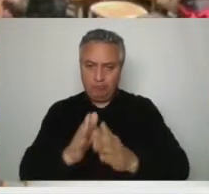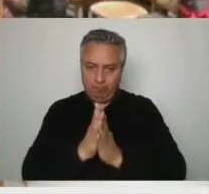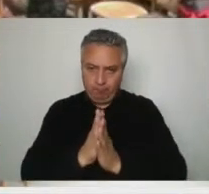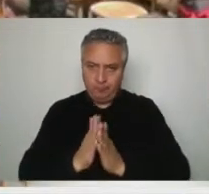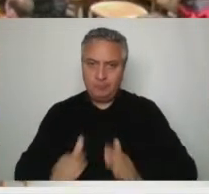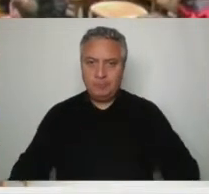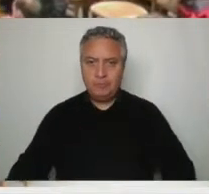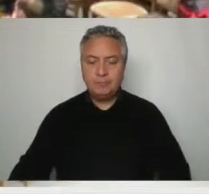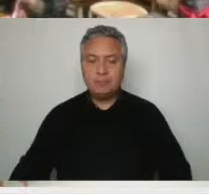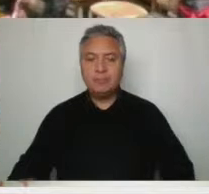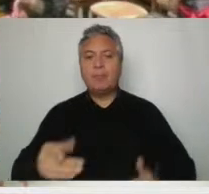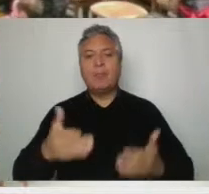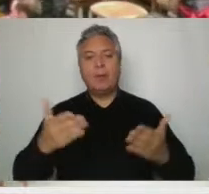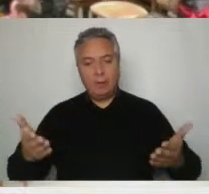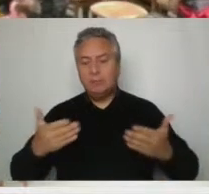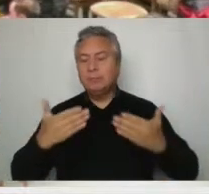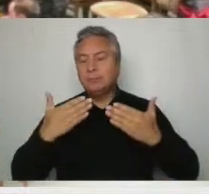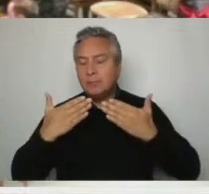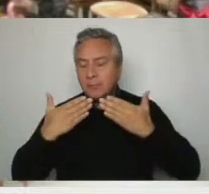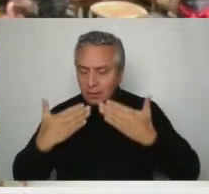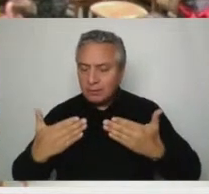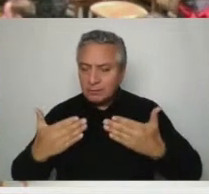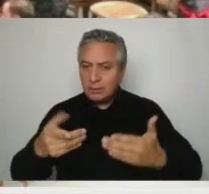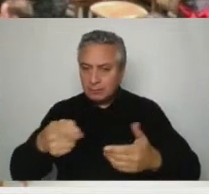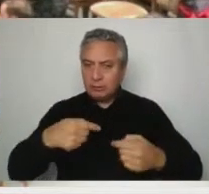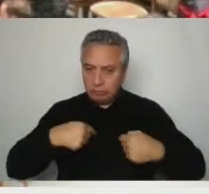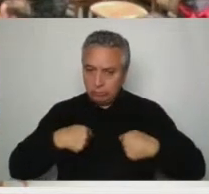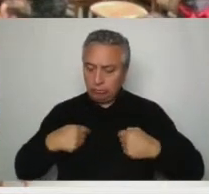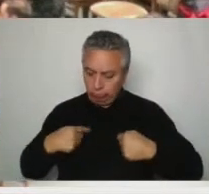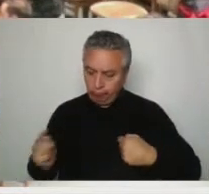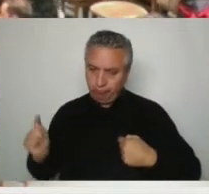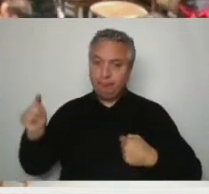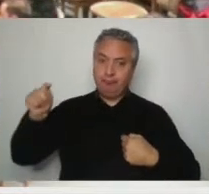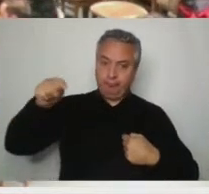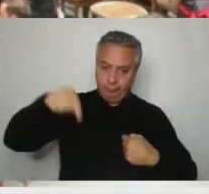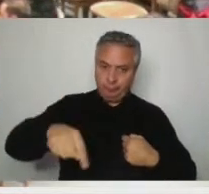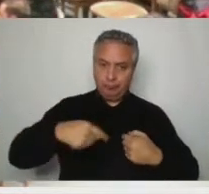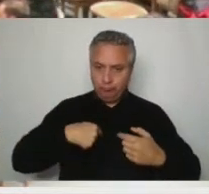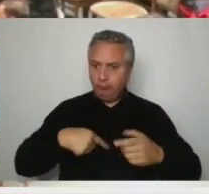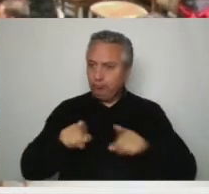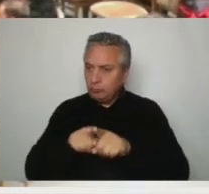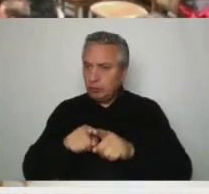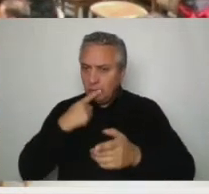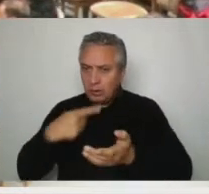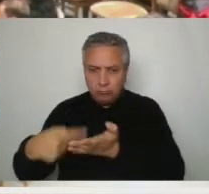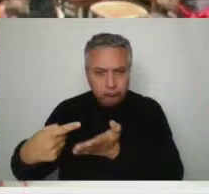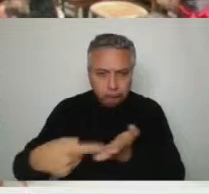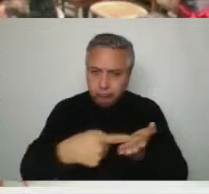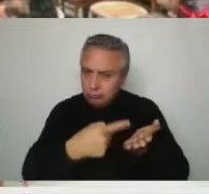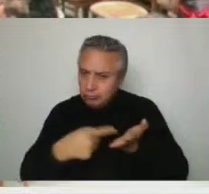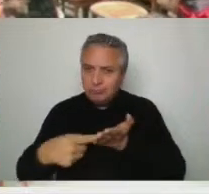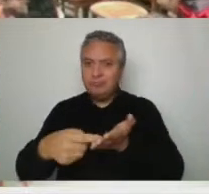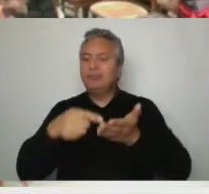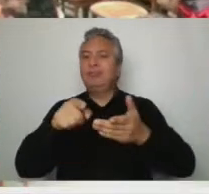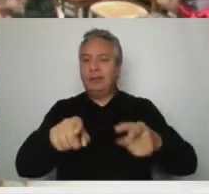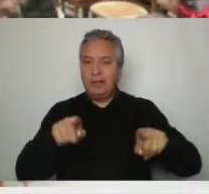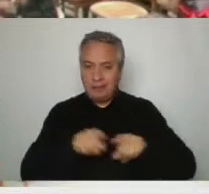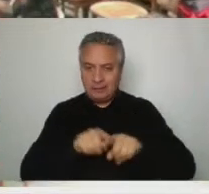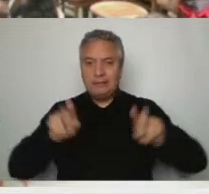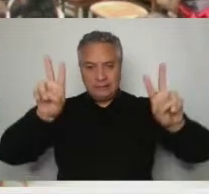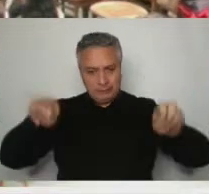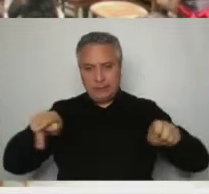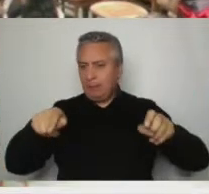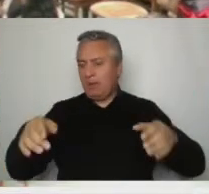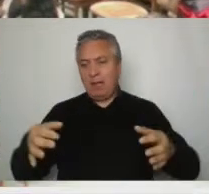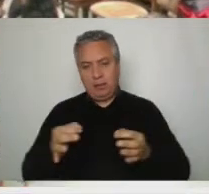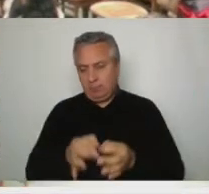Let me first of all thank you and the organizers for the invitation